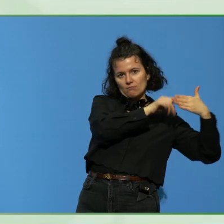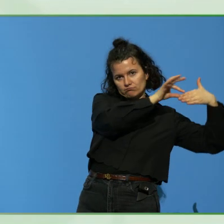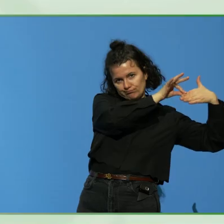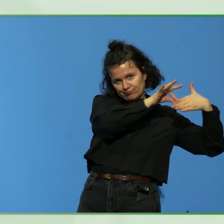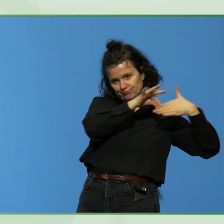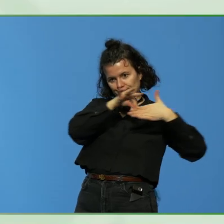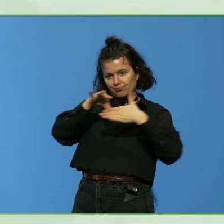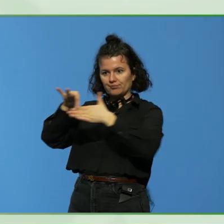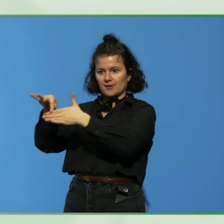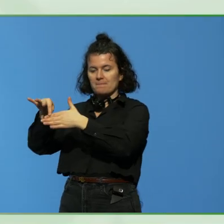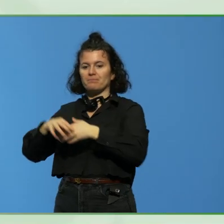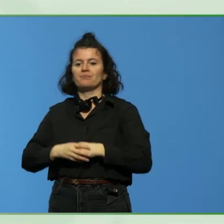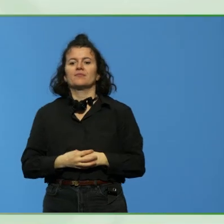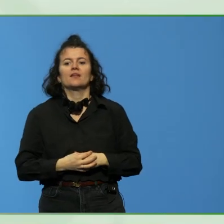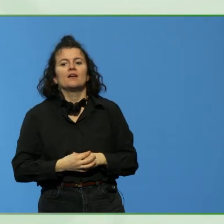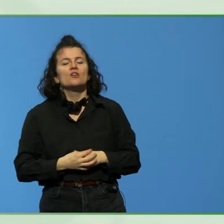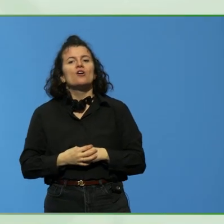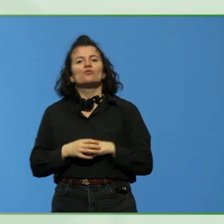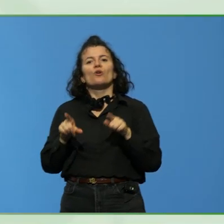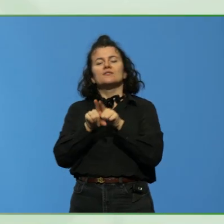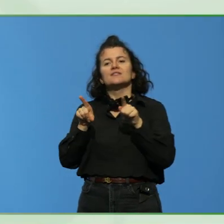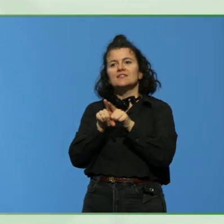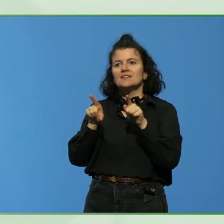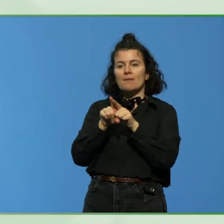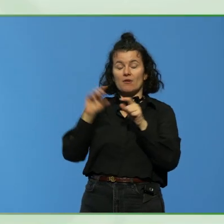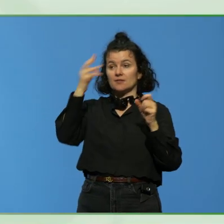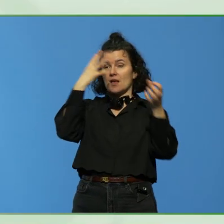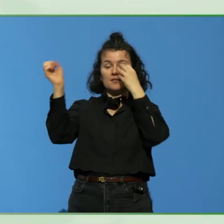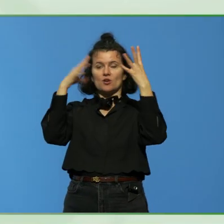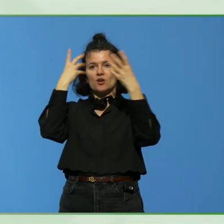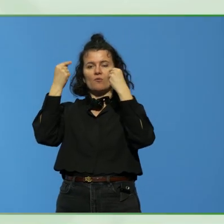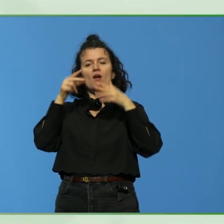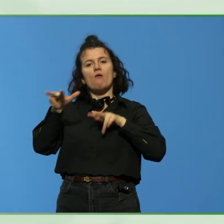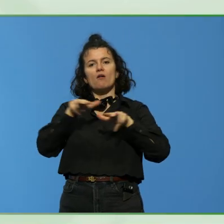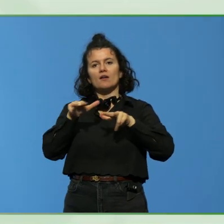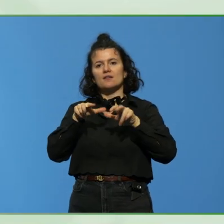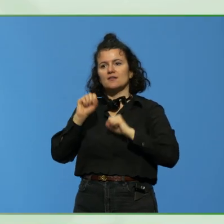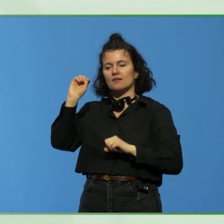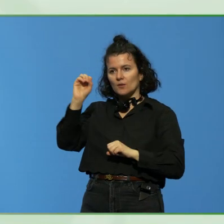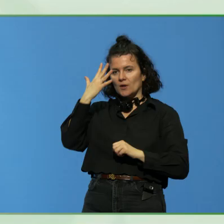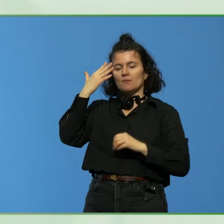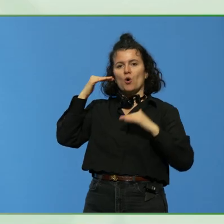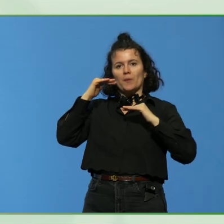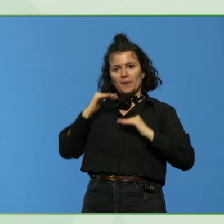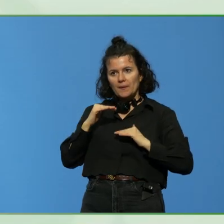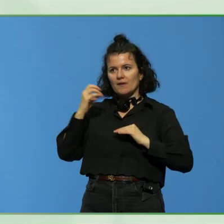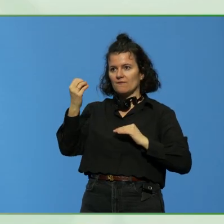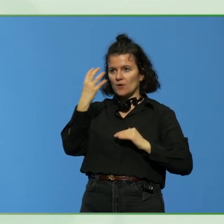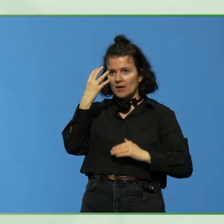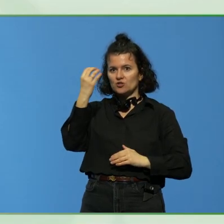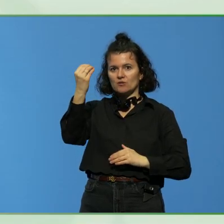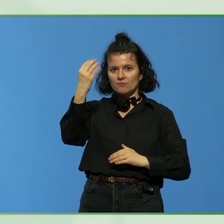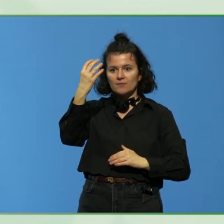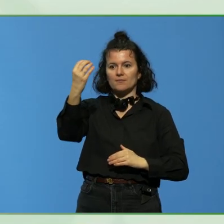was widely used by the assistance dog owners. TwitchCon Europe also